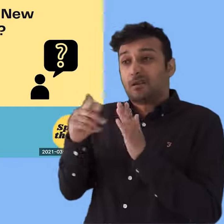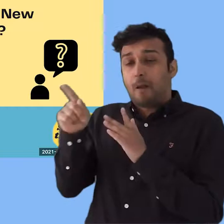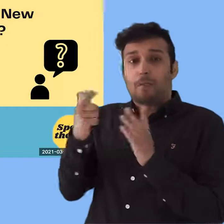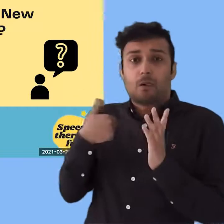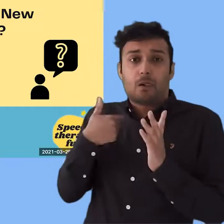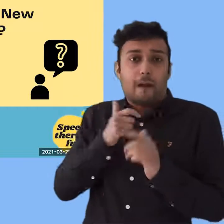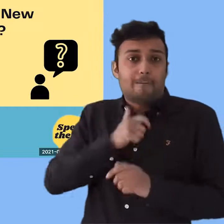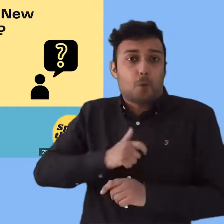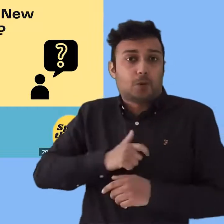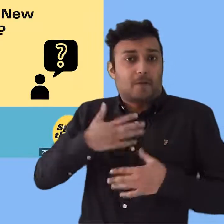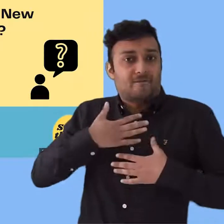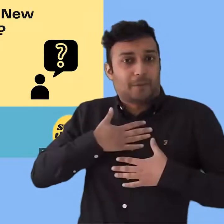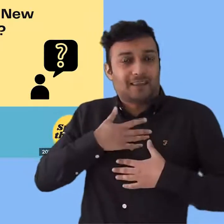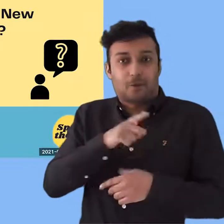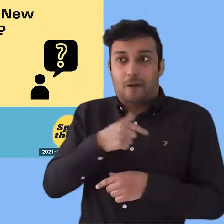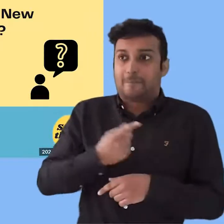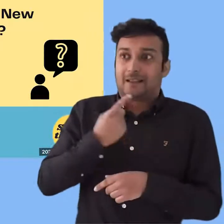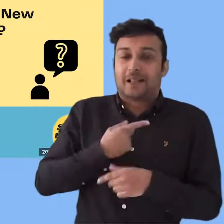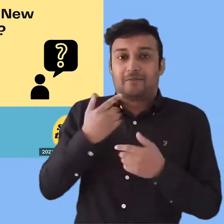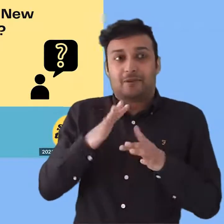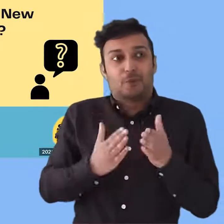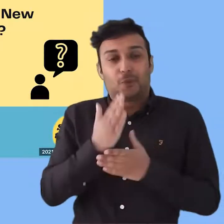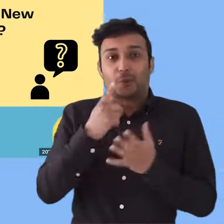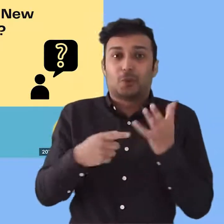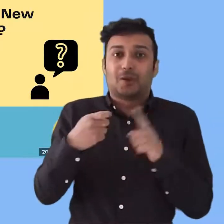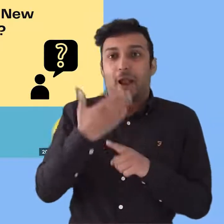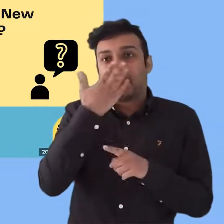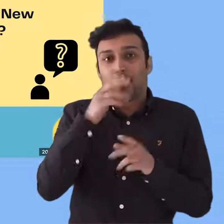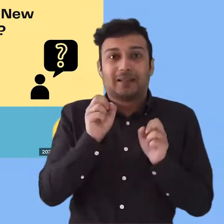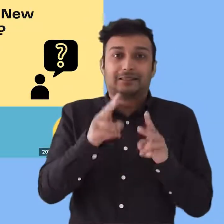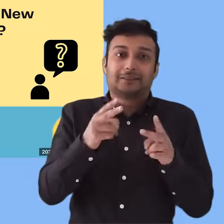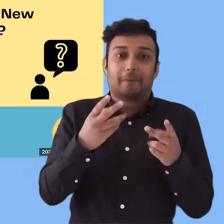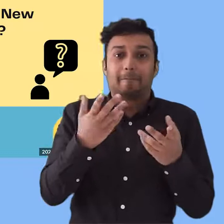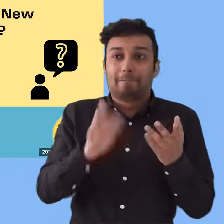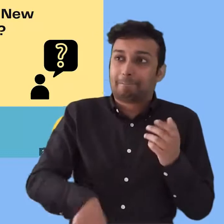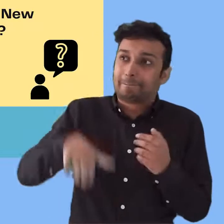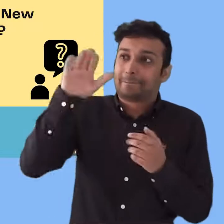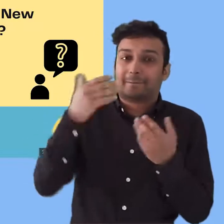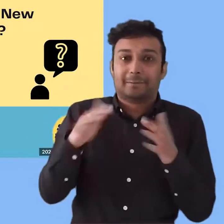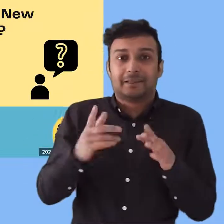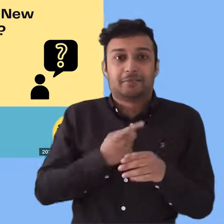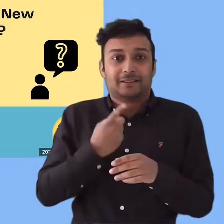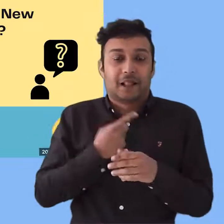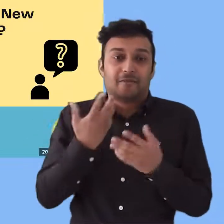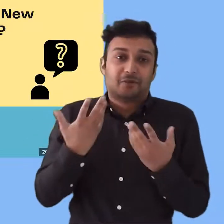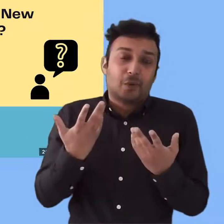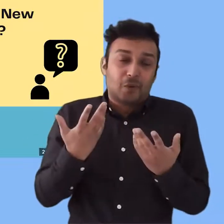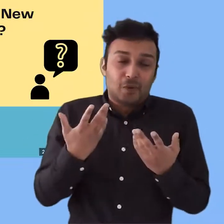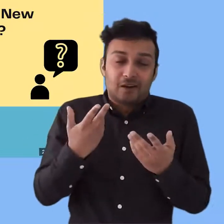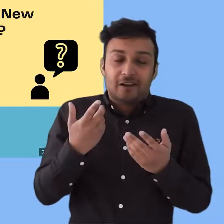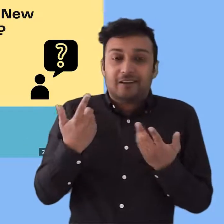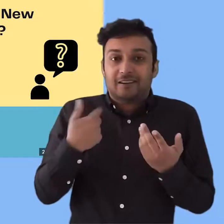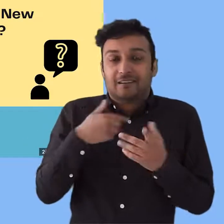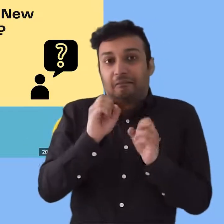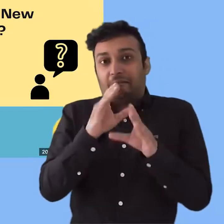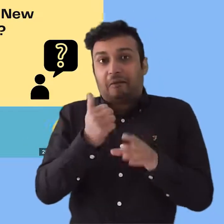has education system. And yeah, I mean, I won't share my own personal experience here of how Lunar